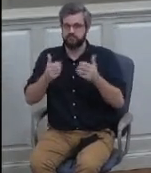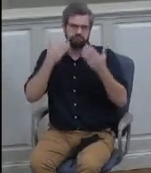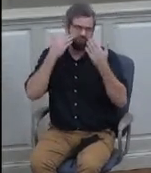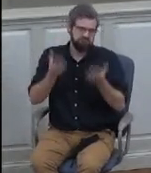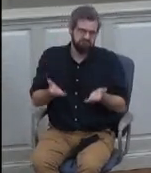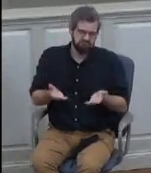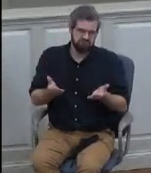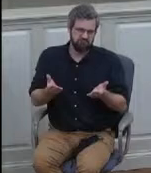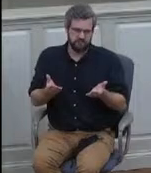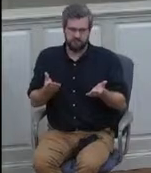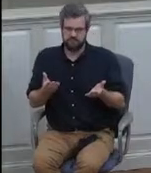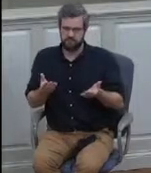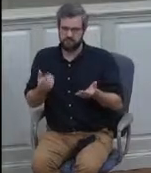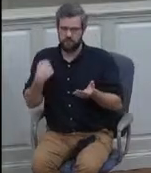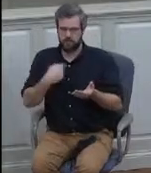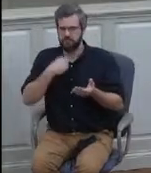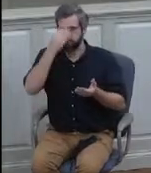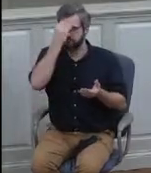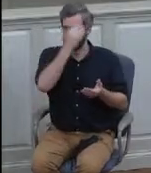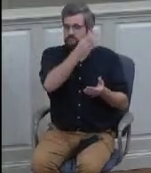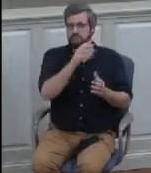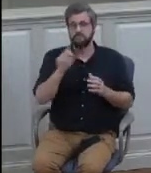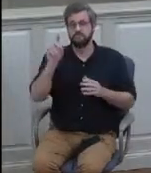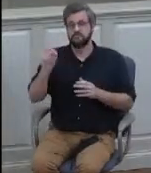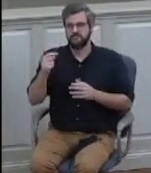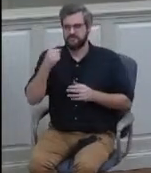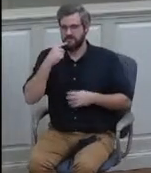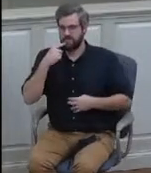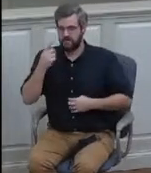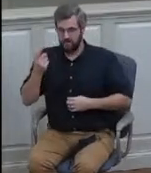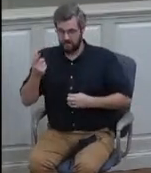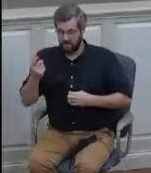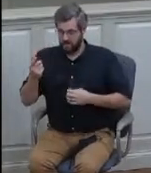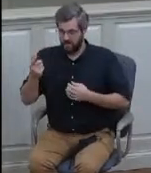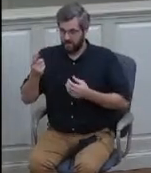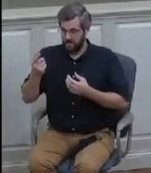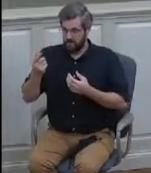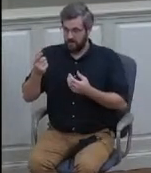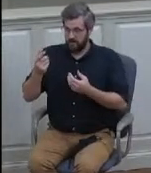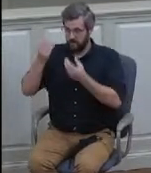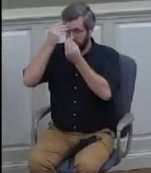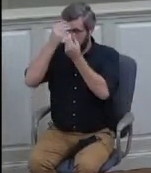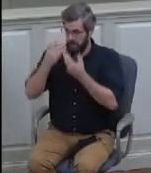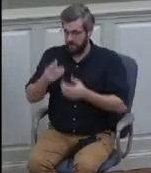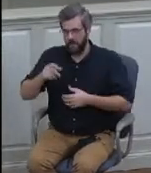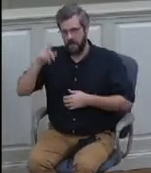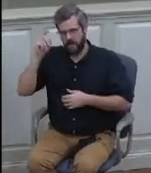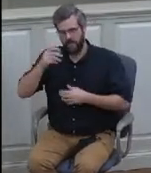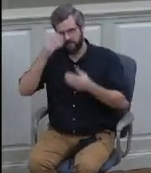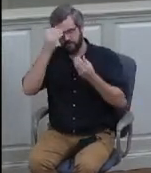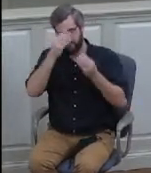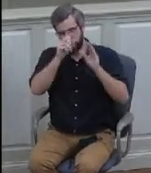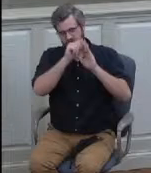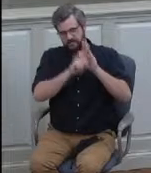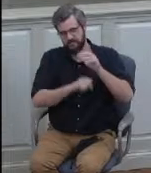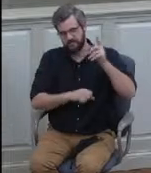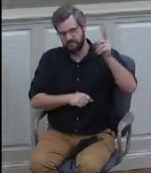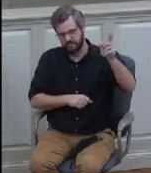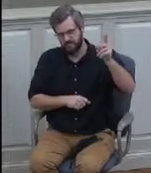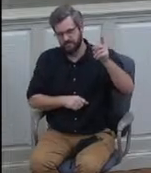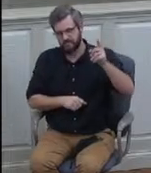we will do our best to let them know. Well, just so you know, we do have to pass those along to the state, but while we get